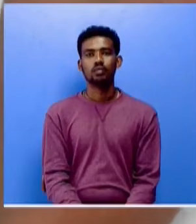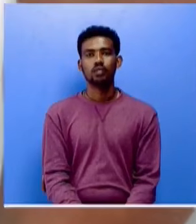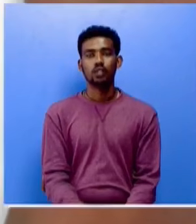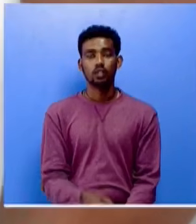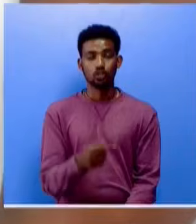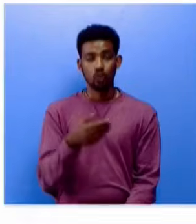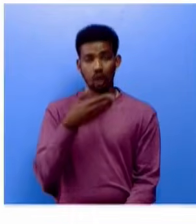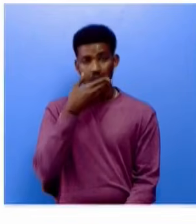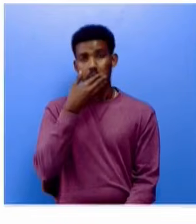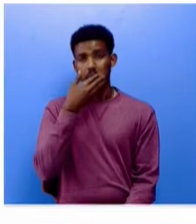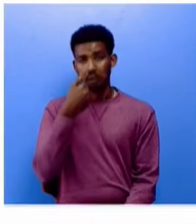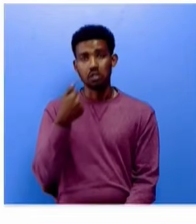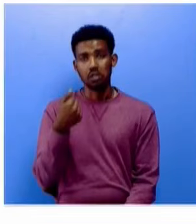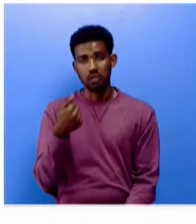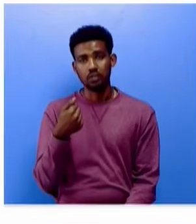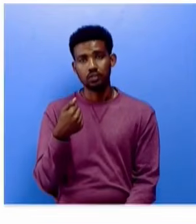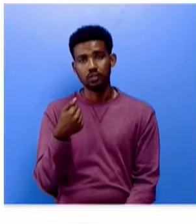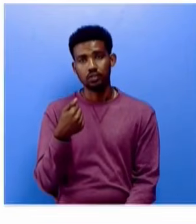better